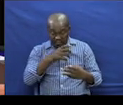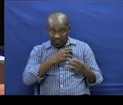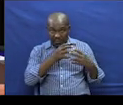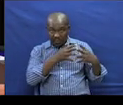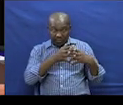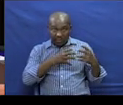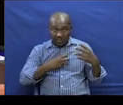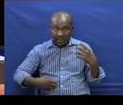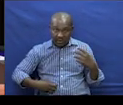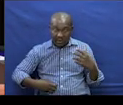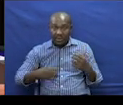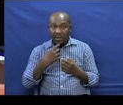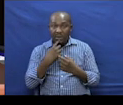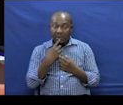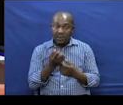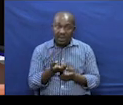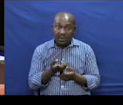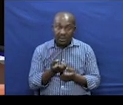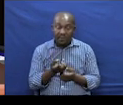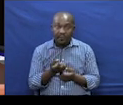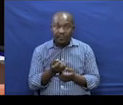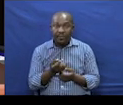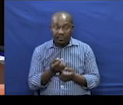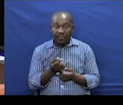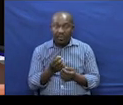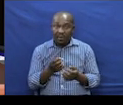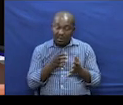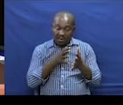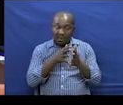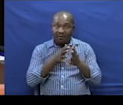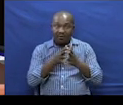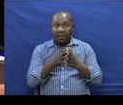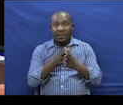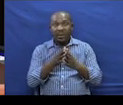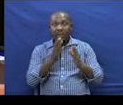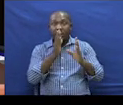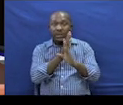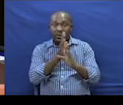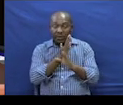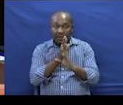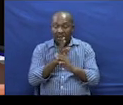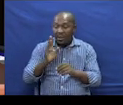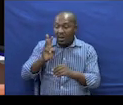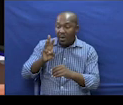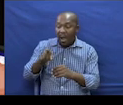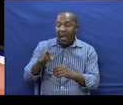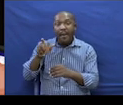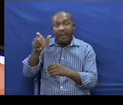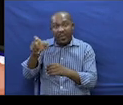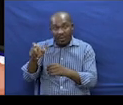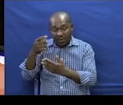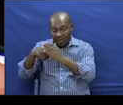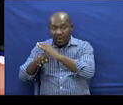government of the people, Abraham Lincoln was referring to the situation whereby people in a particular